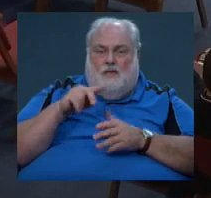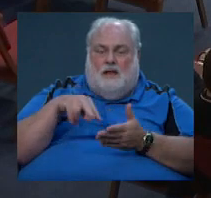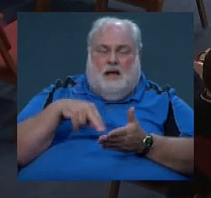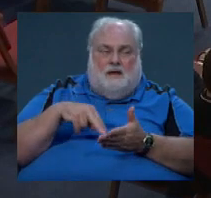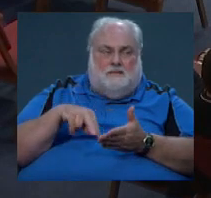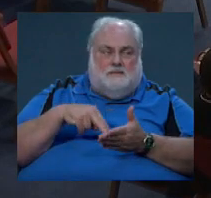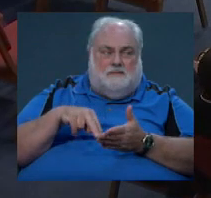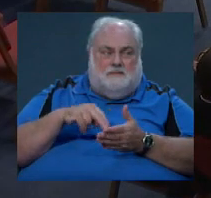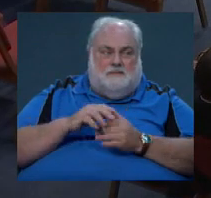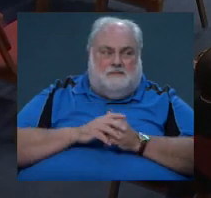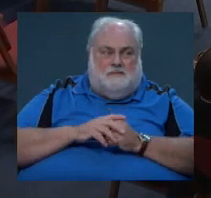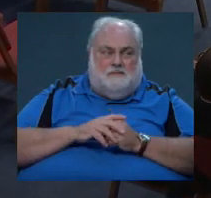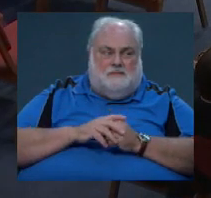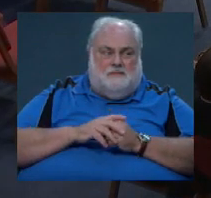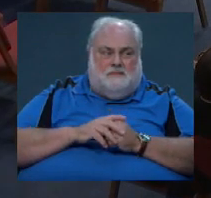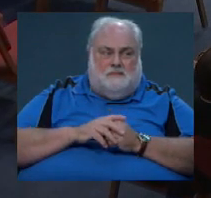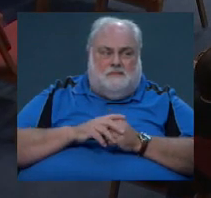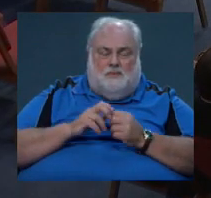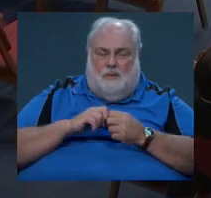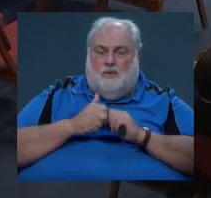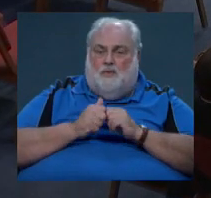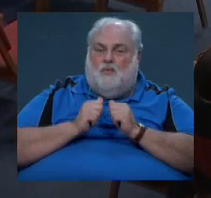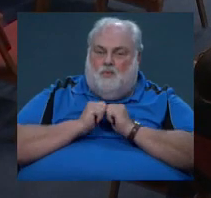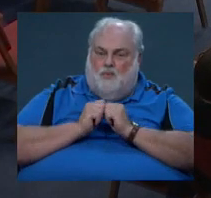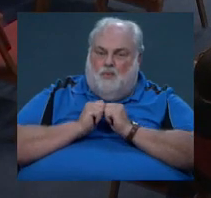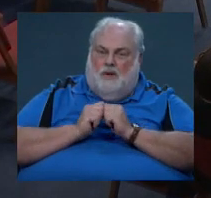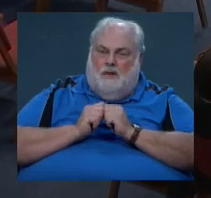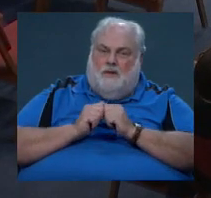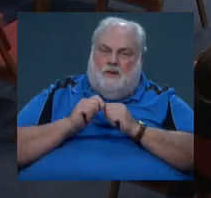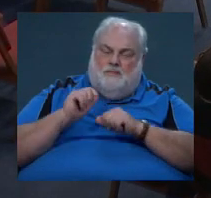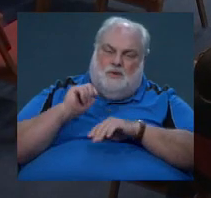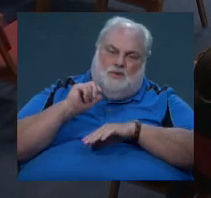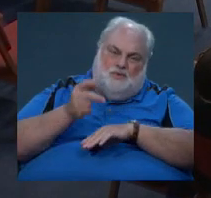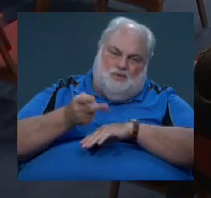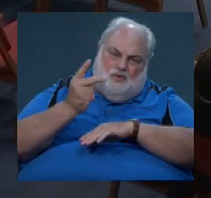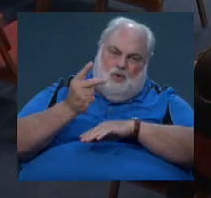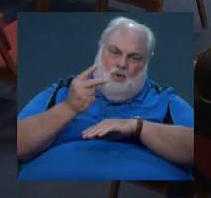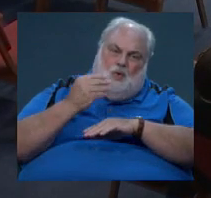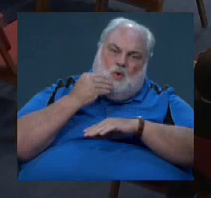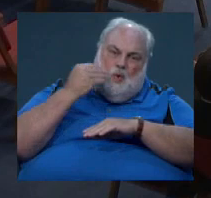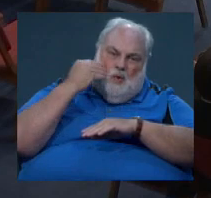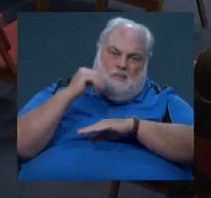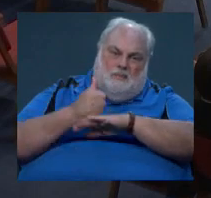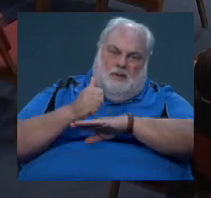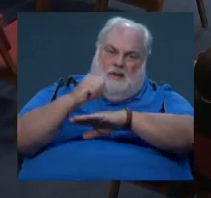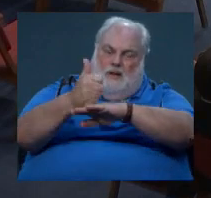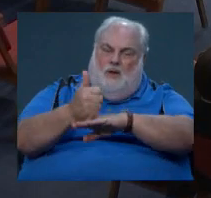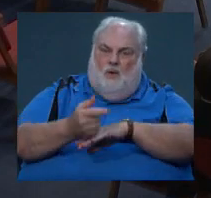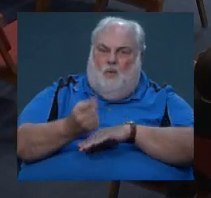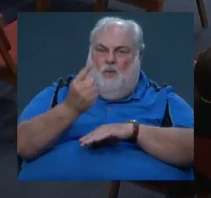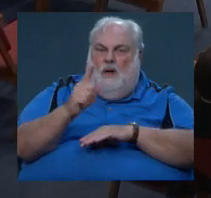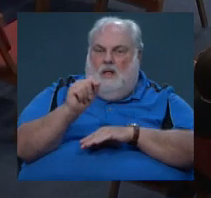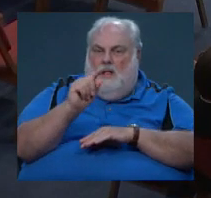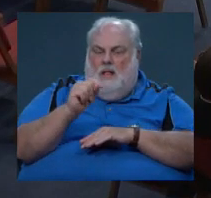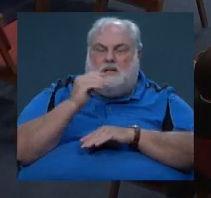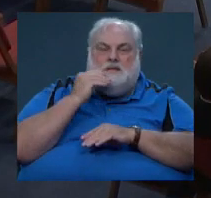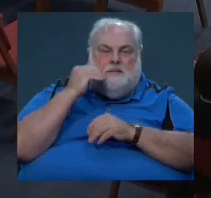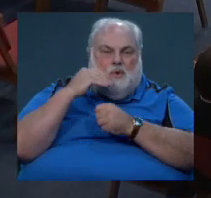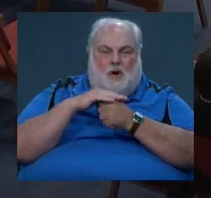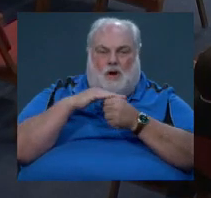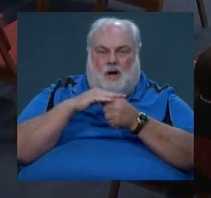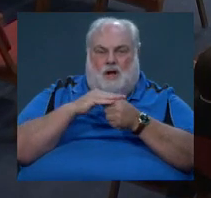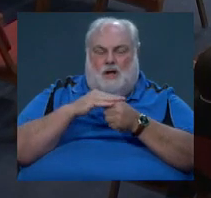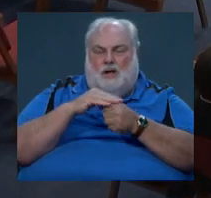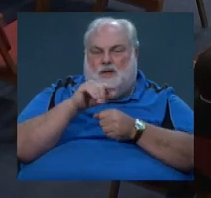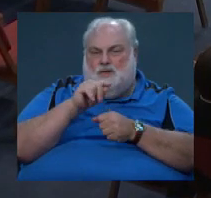dancing. I don't have problems with that. I have a problem with trying to put 2 habitable structures on 1 lot. My neighborhood is zoned